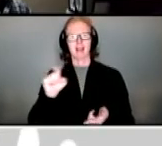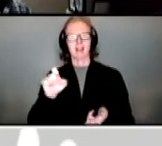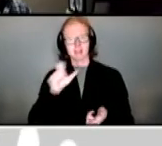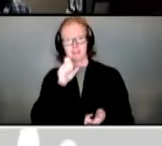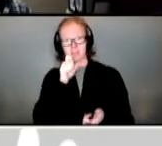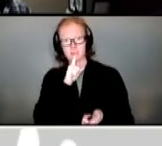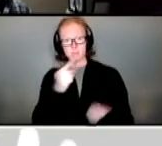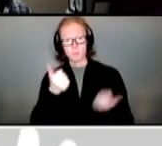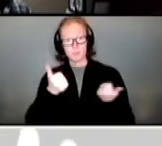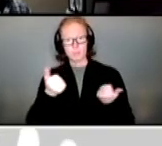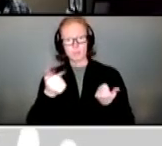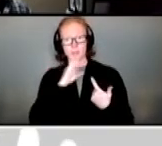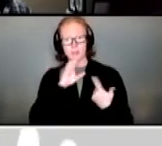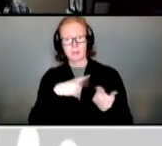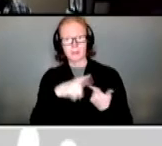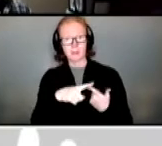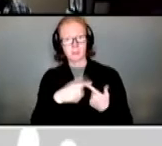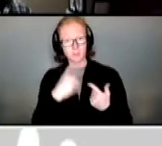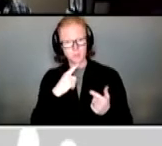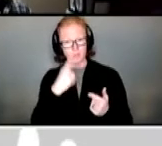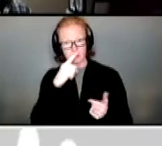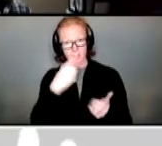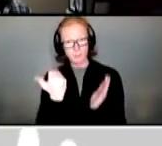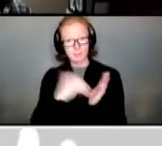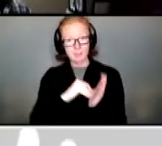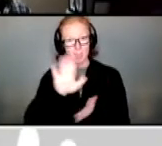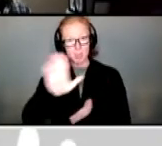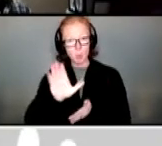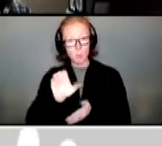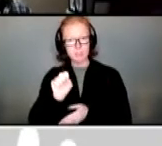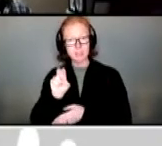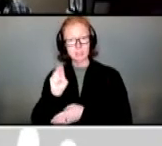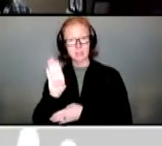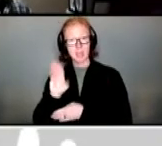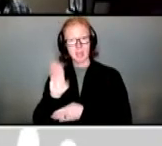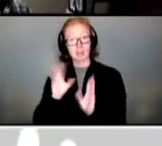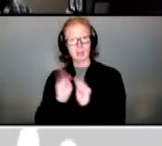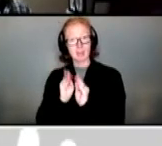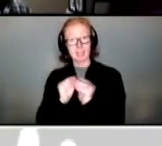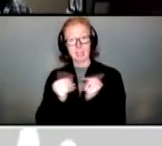about. Can you repeat which subcommittee?